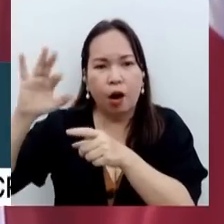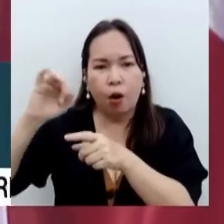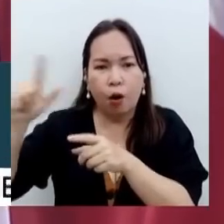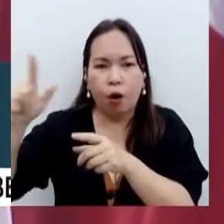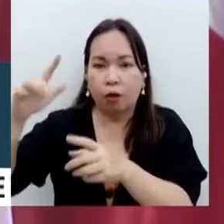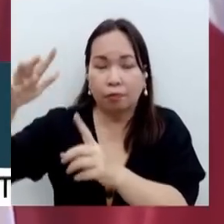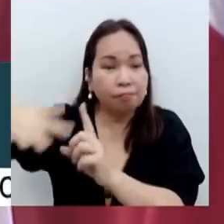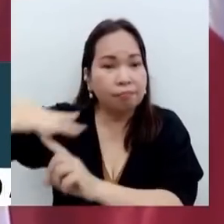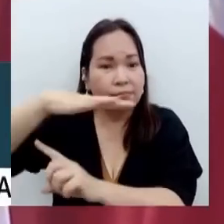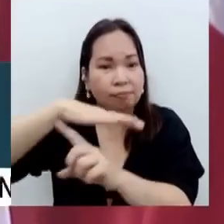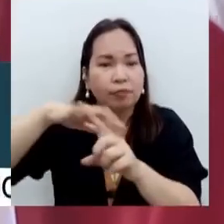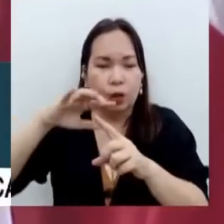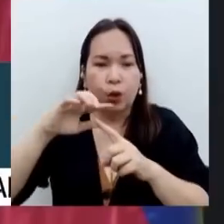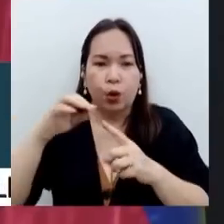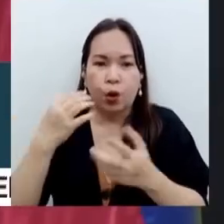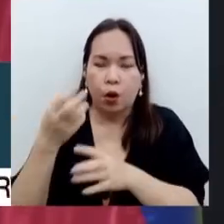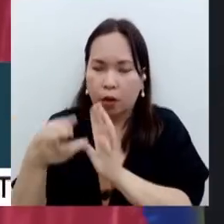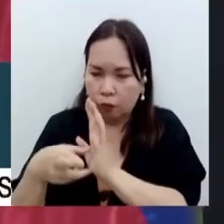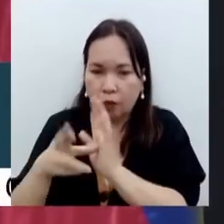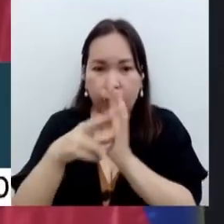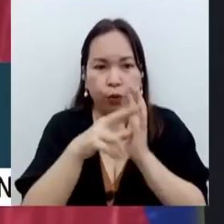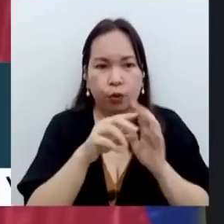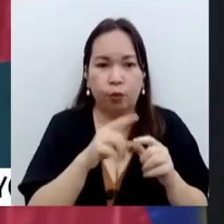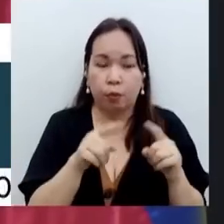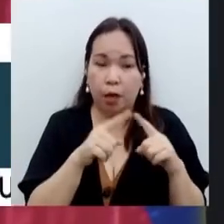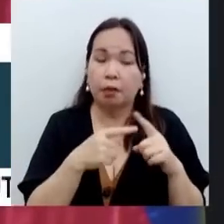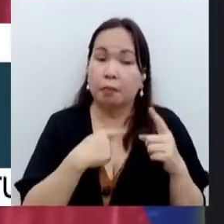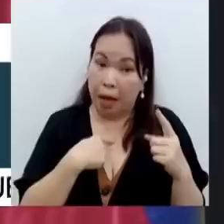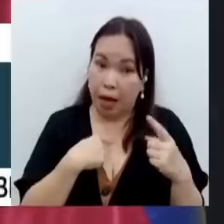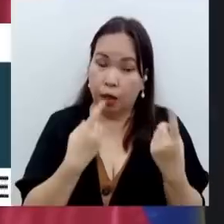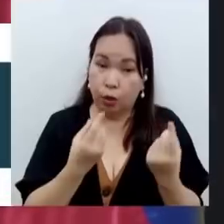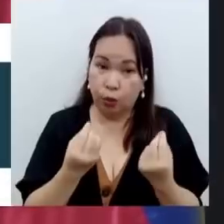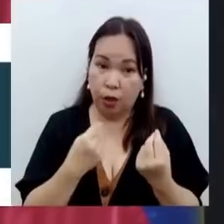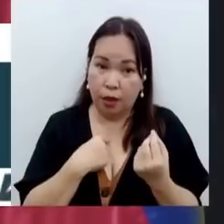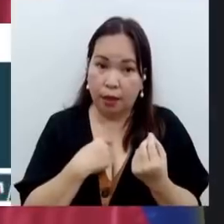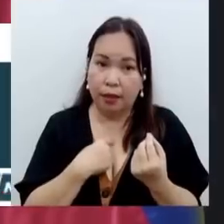stakeholders who did the review. Ang magawa ko lang, which I do